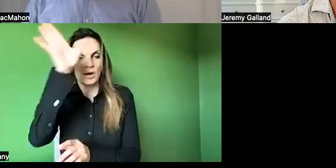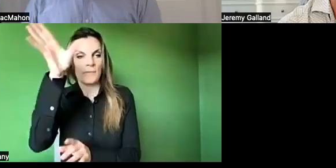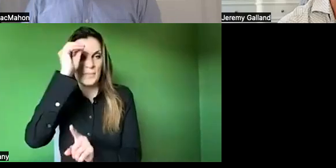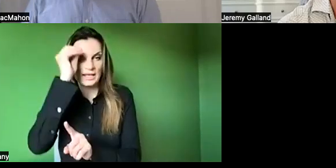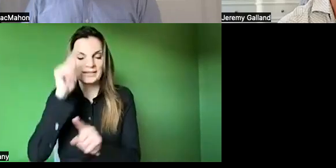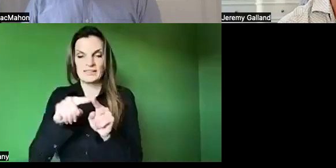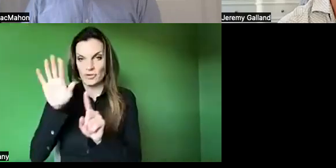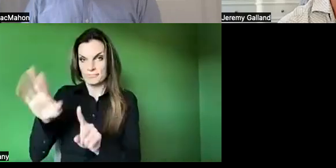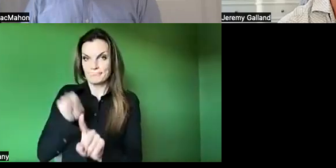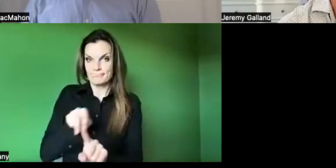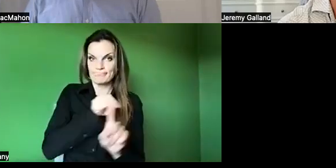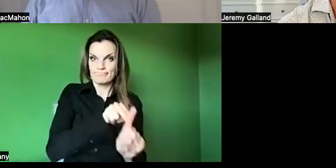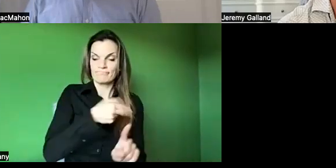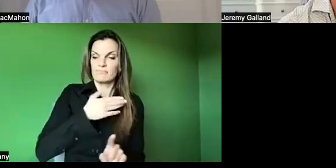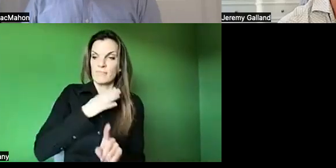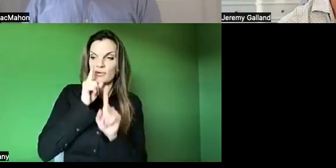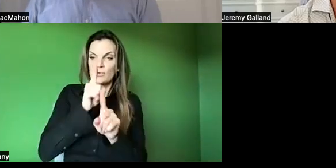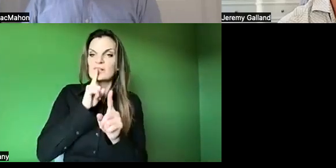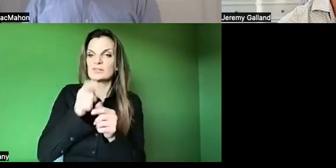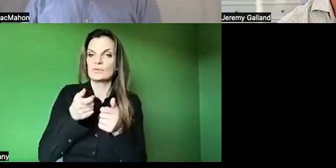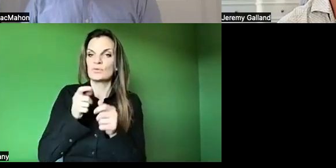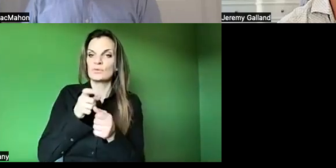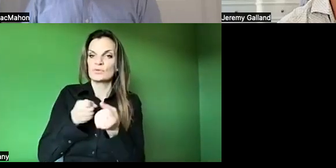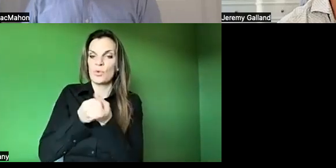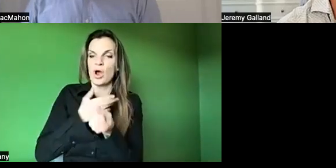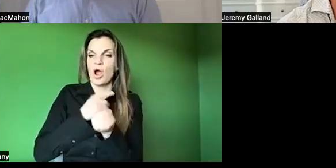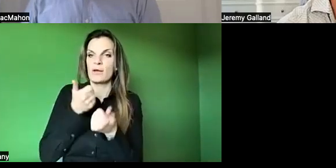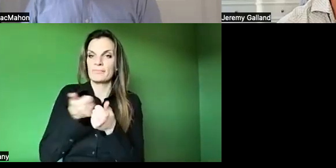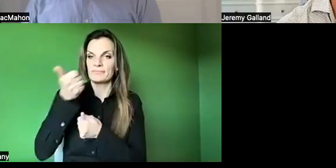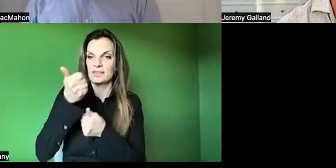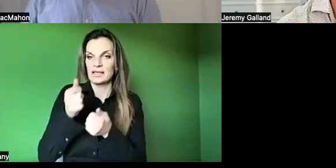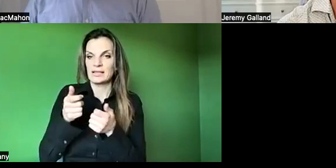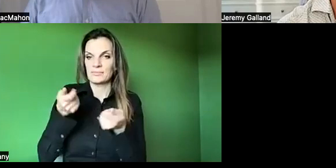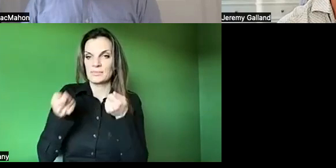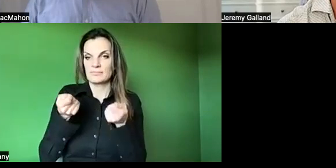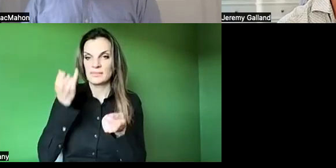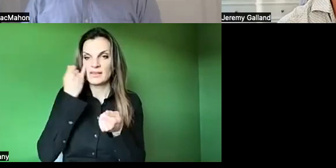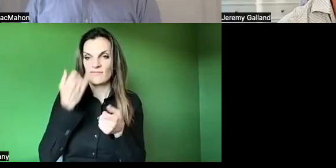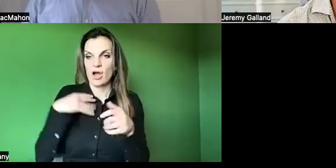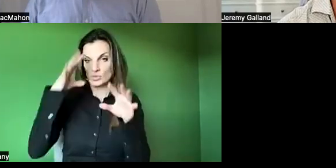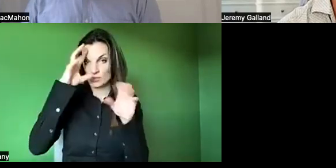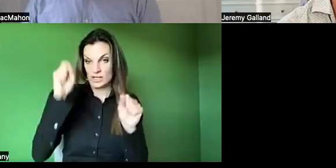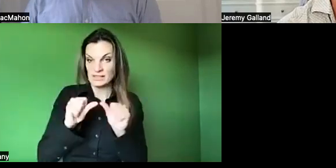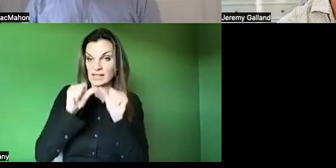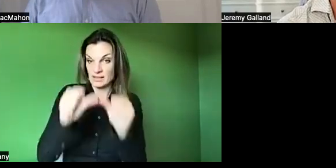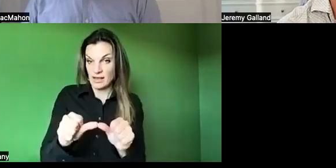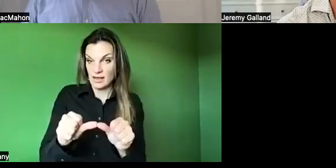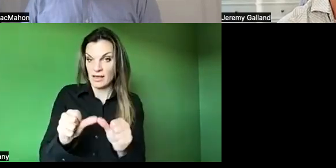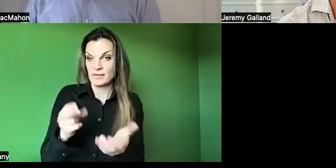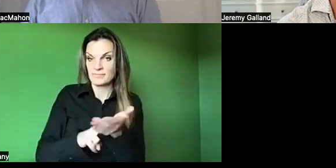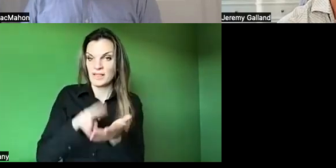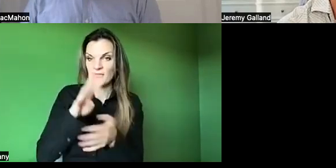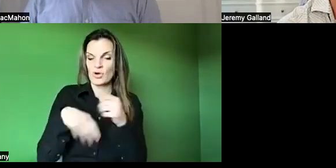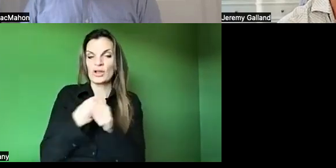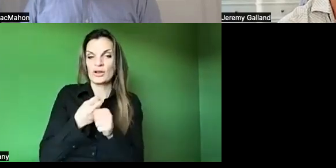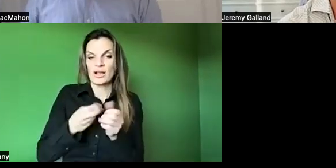to support our lead administrator. And if our superintendent stays on, signs a 4-year contract